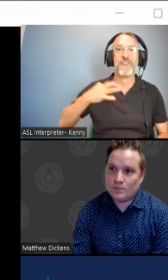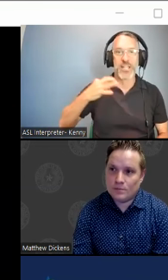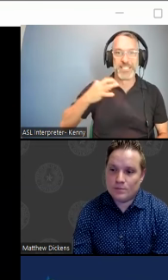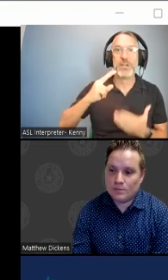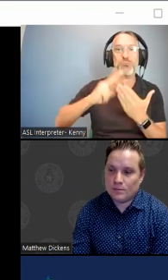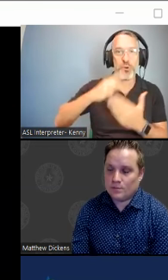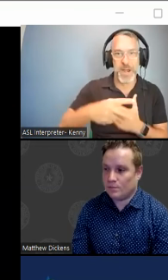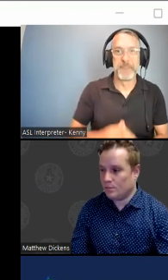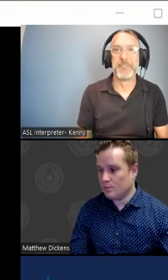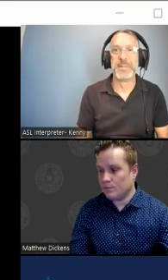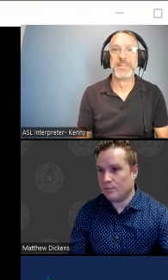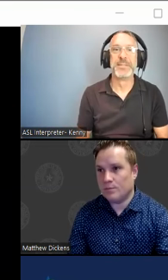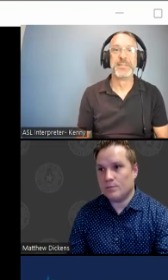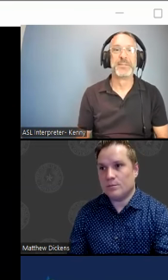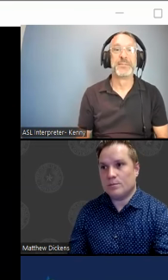program.